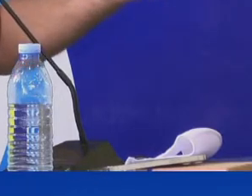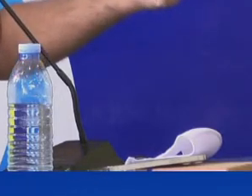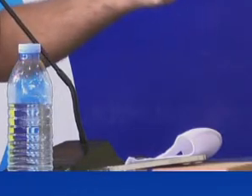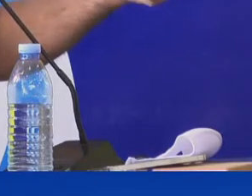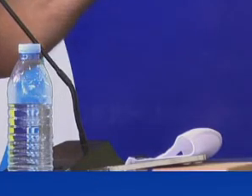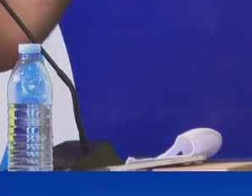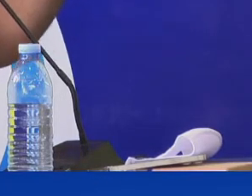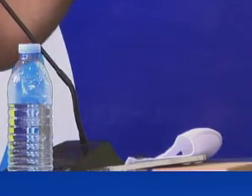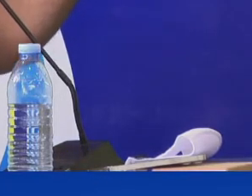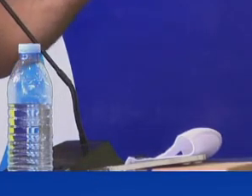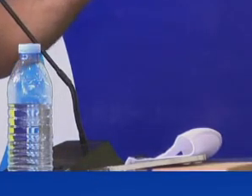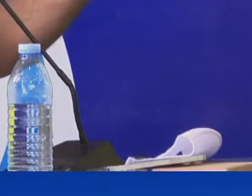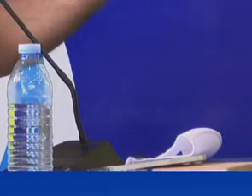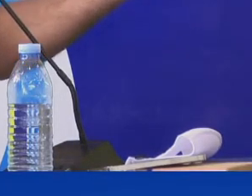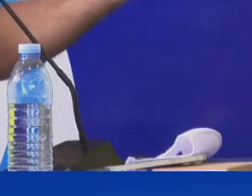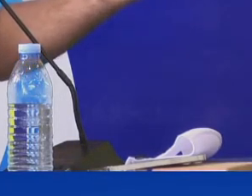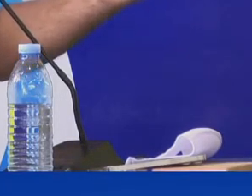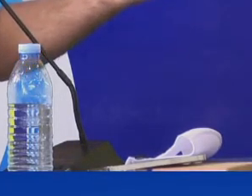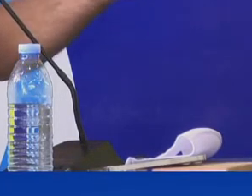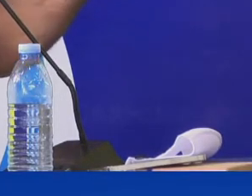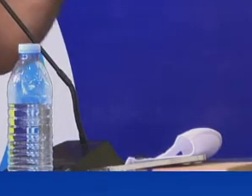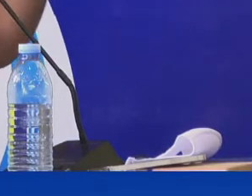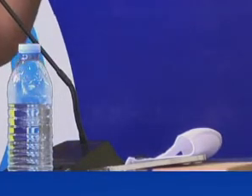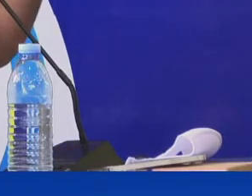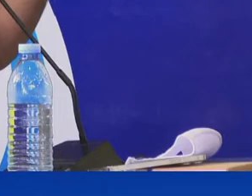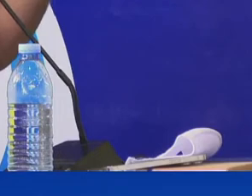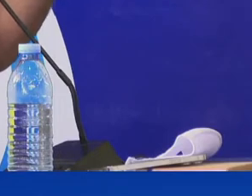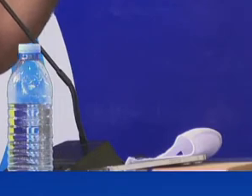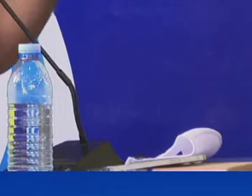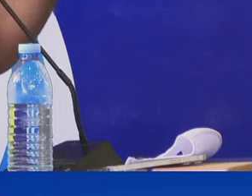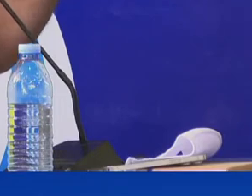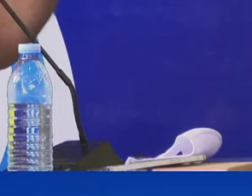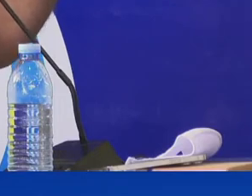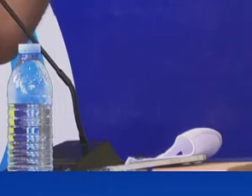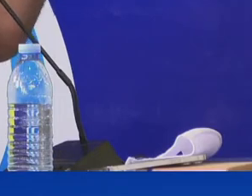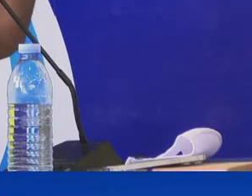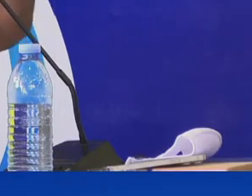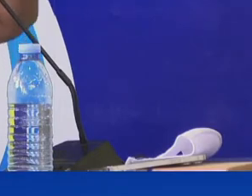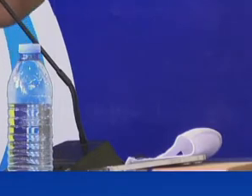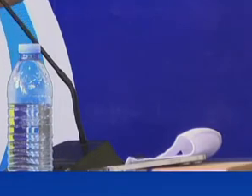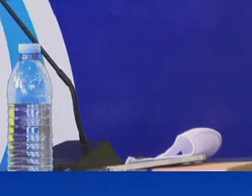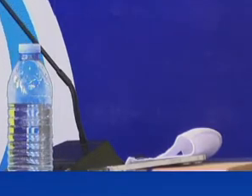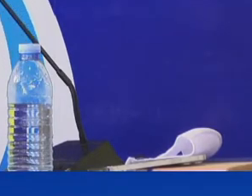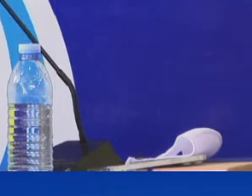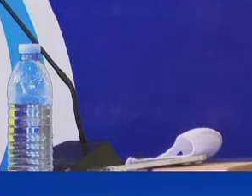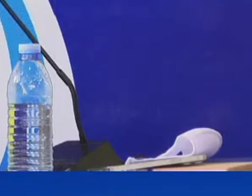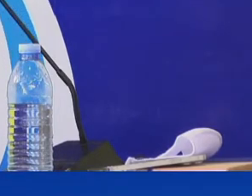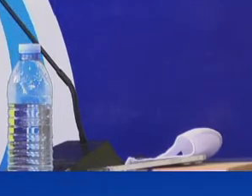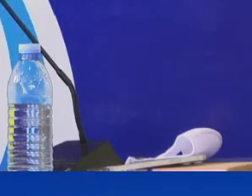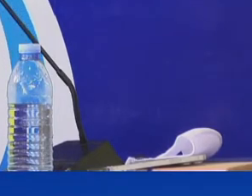have securities, you had to, you know, firefighting equipment, you have lighting system. So we said, okay, for